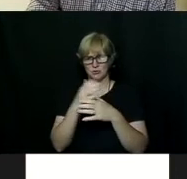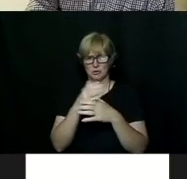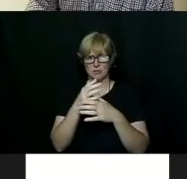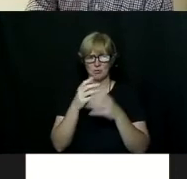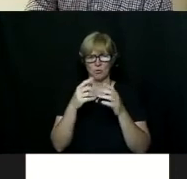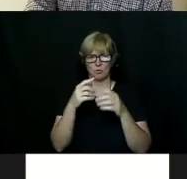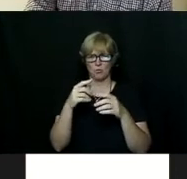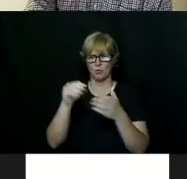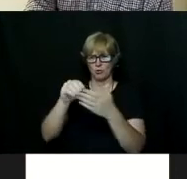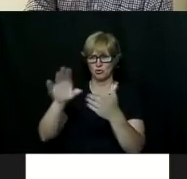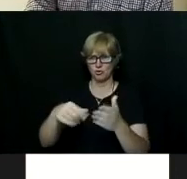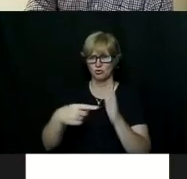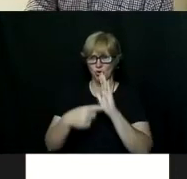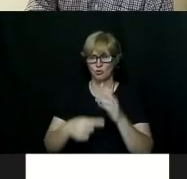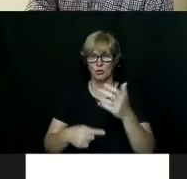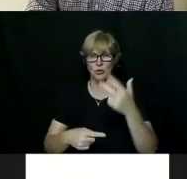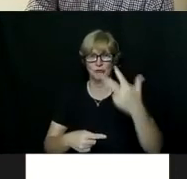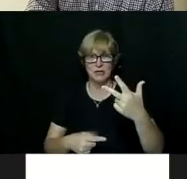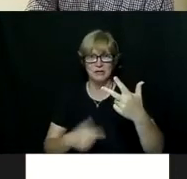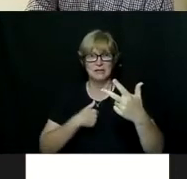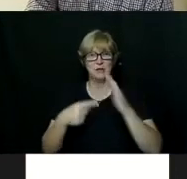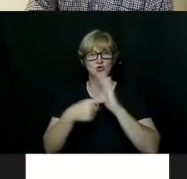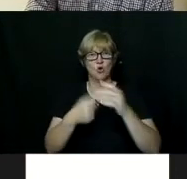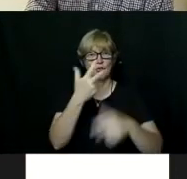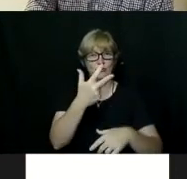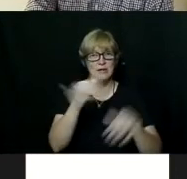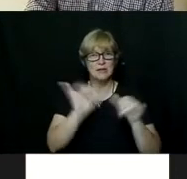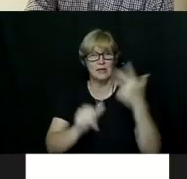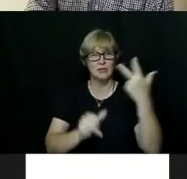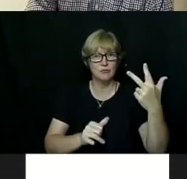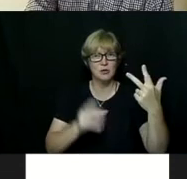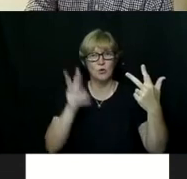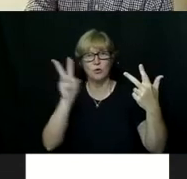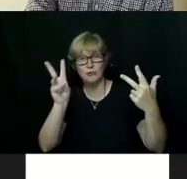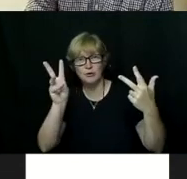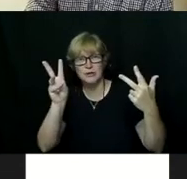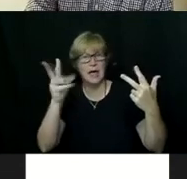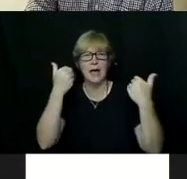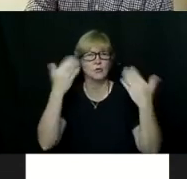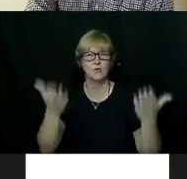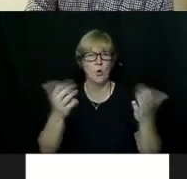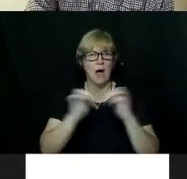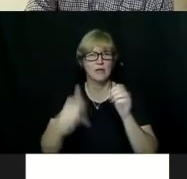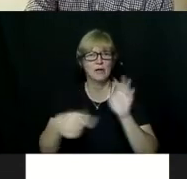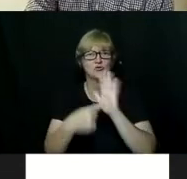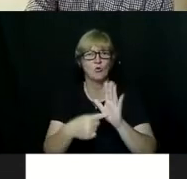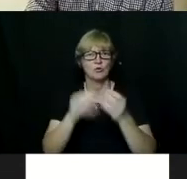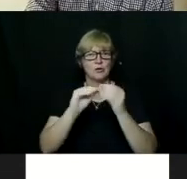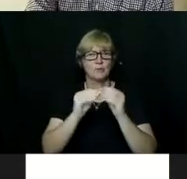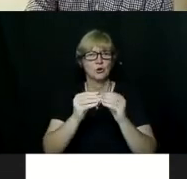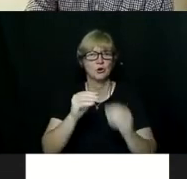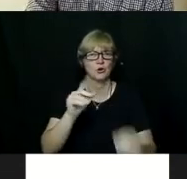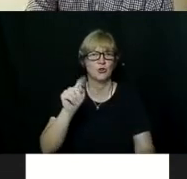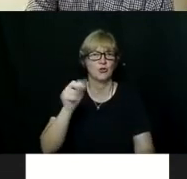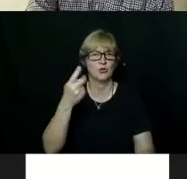3, for instance, if they show 3 like this or like this is something right. I don't know. Yeah. Okay. Thank